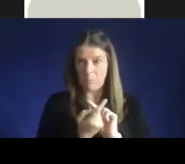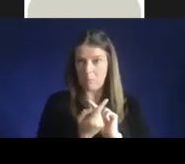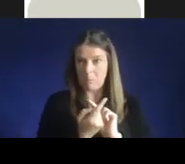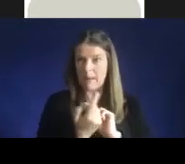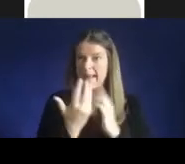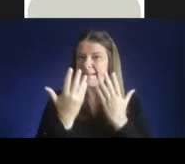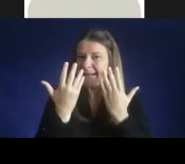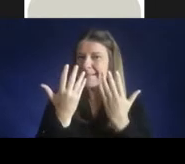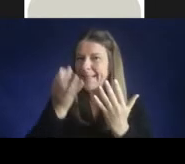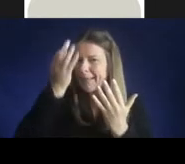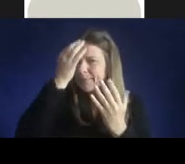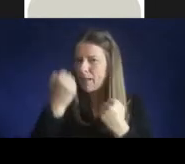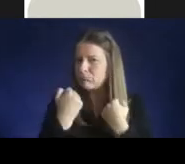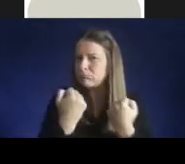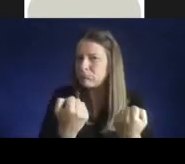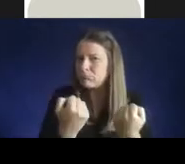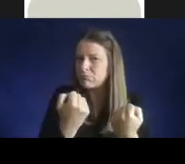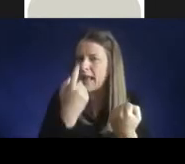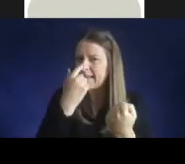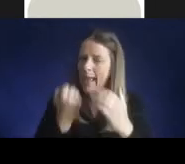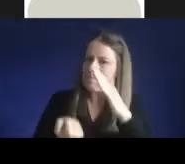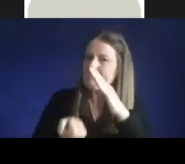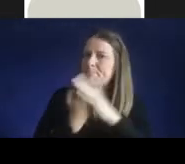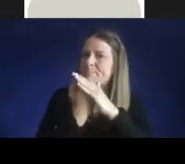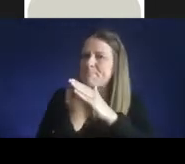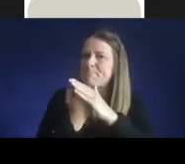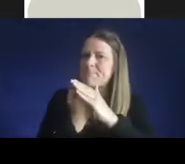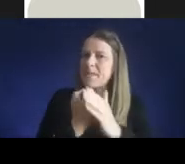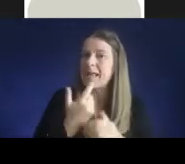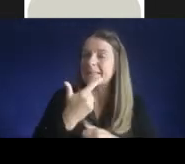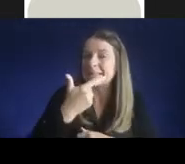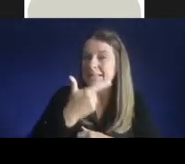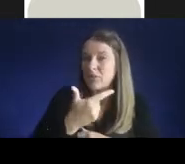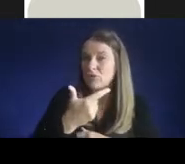to 784 prisoners at capacity.